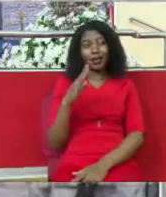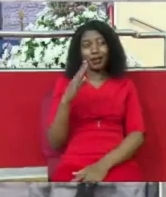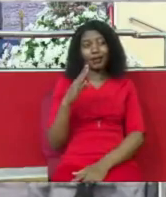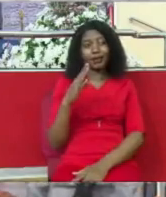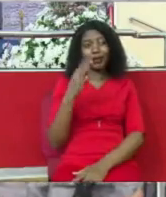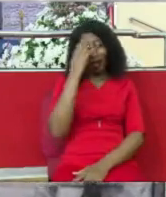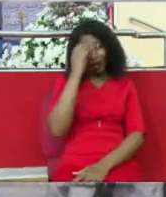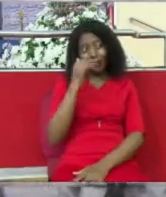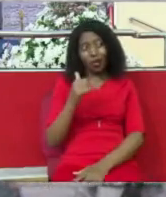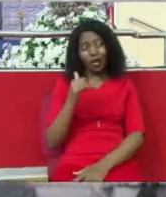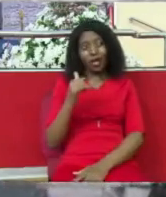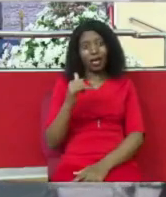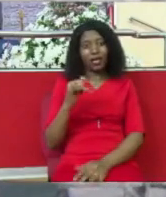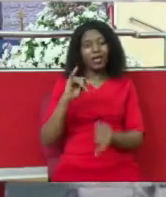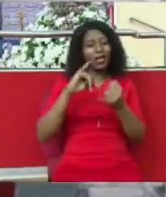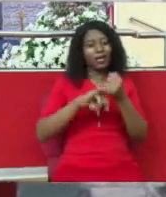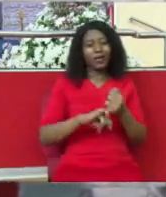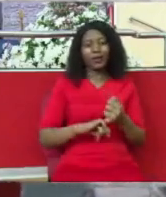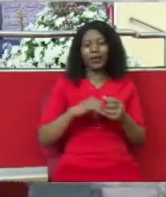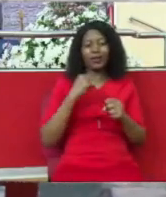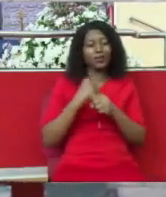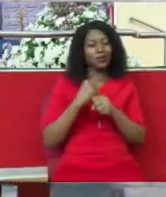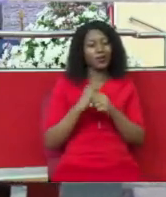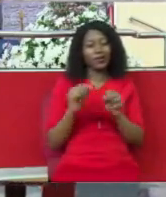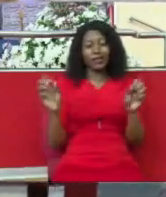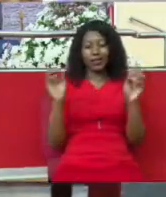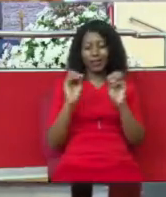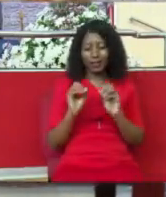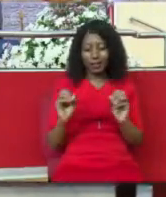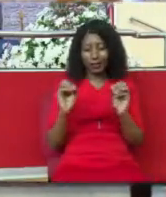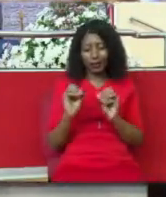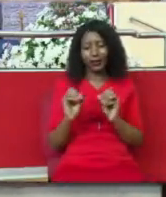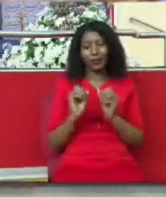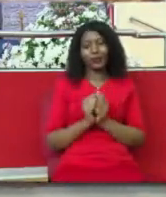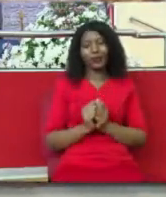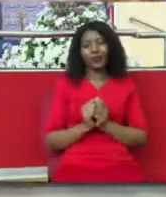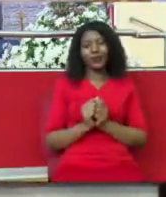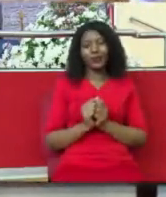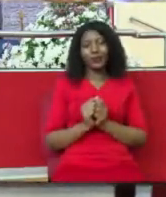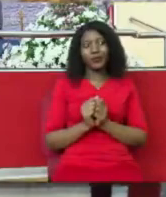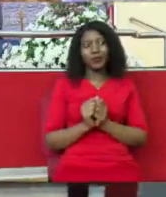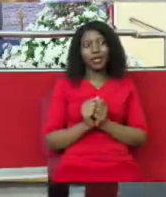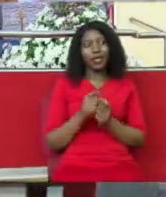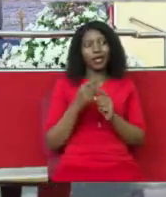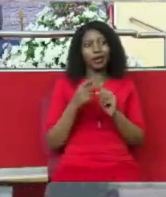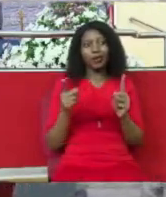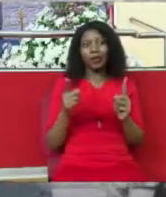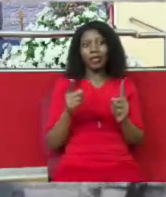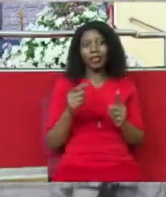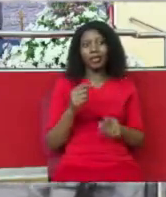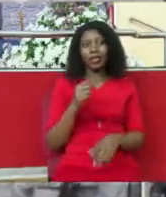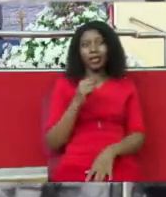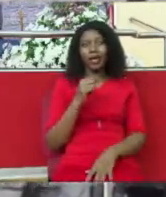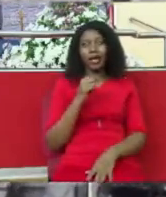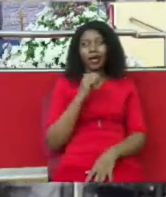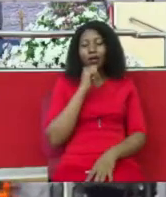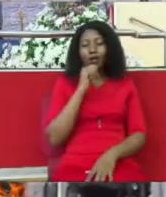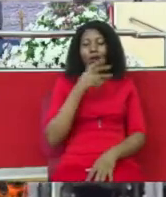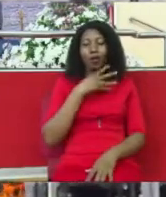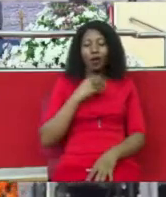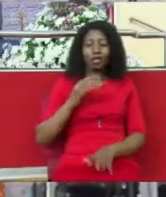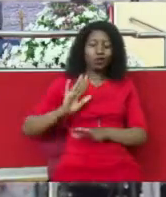Because that marriage is not working. Kwa sababu hiyo ndoa haiendi vizuri. Yet you do not want to delete mtu wa makaa. Na hata